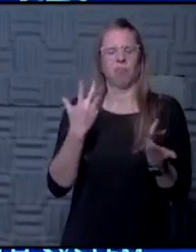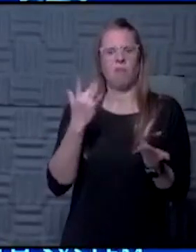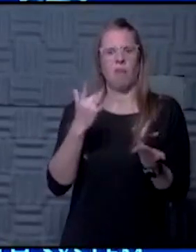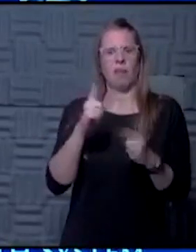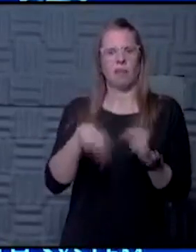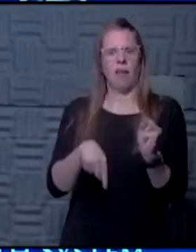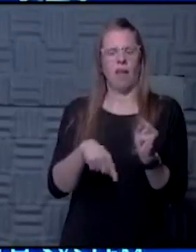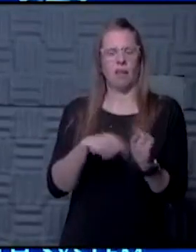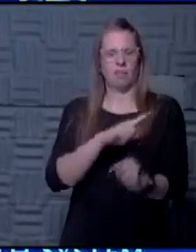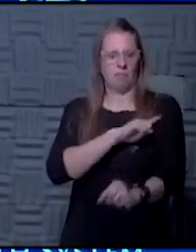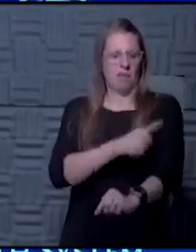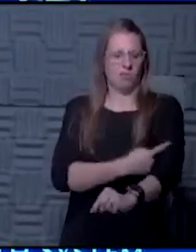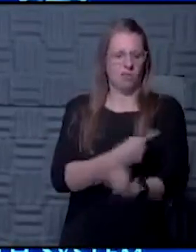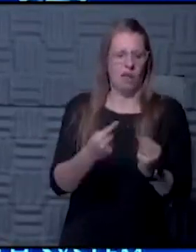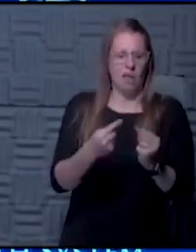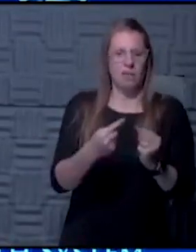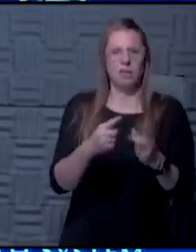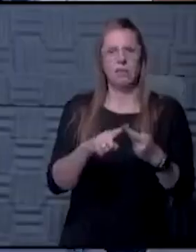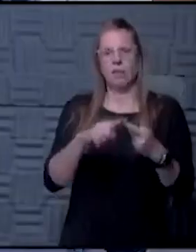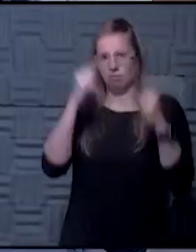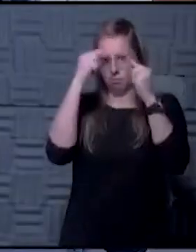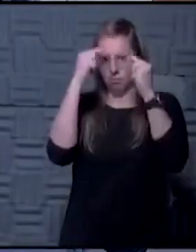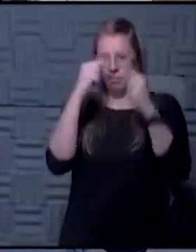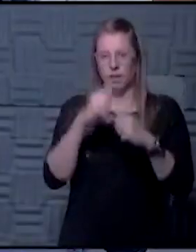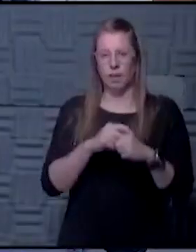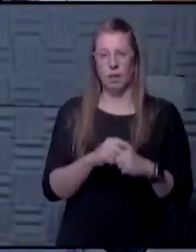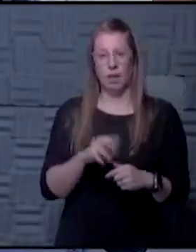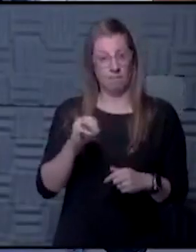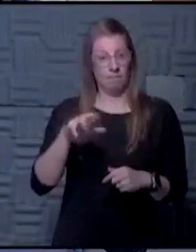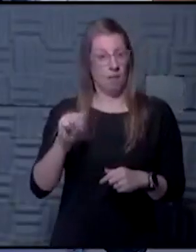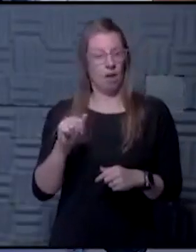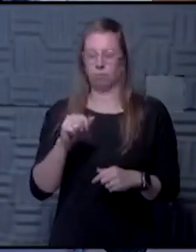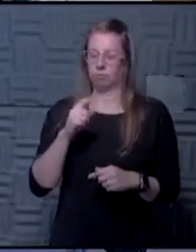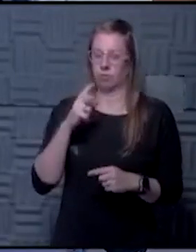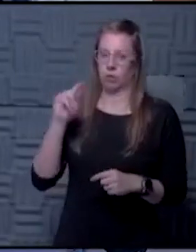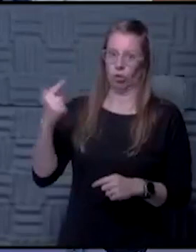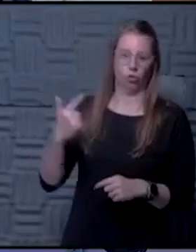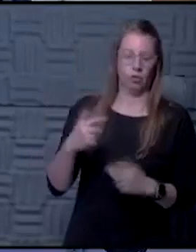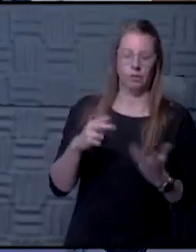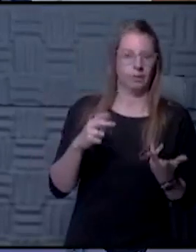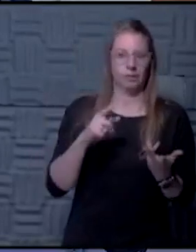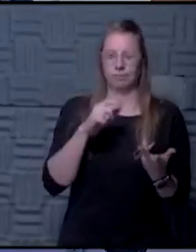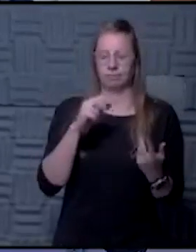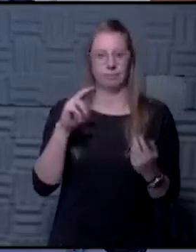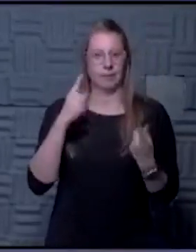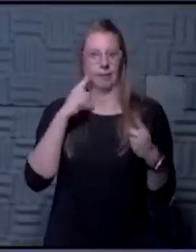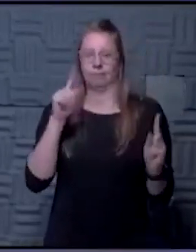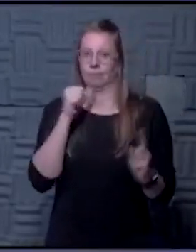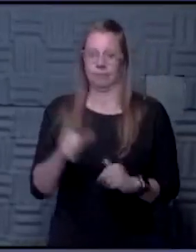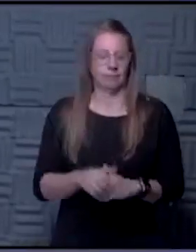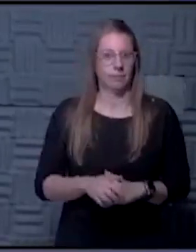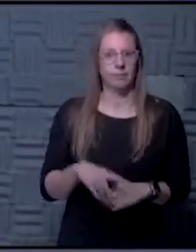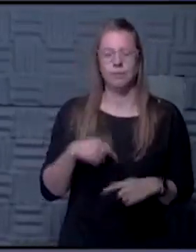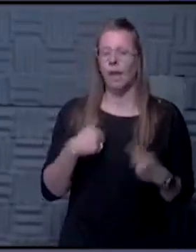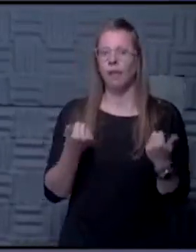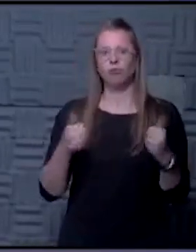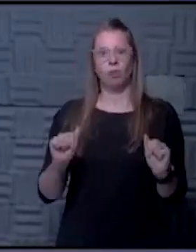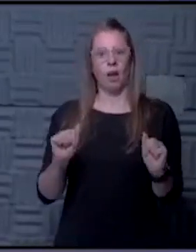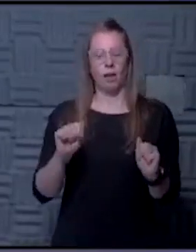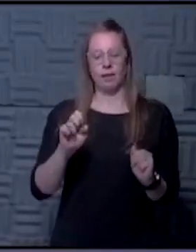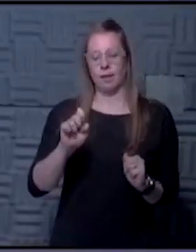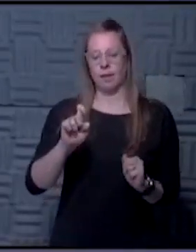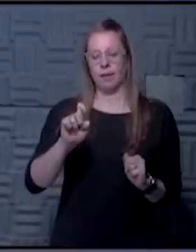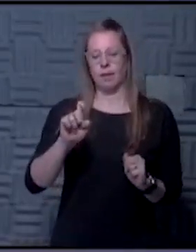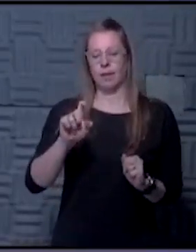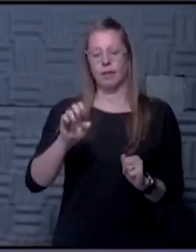and the muscle aches? Is it effective? Well, I think you're going to tell us about that, Mara. I bet it did help. It didn't work. I tried Excedrin